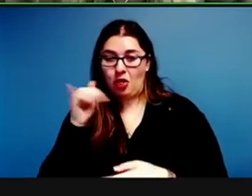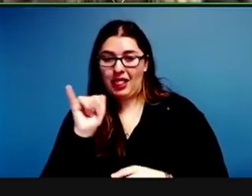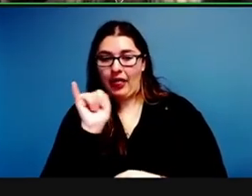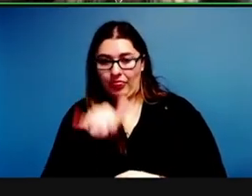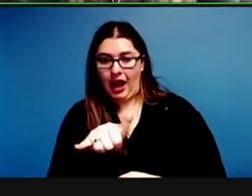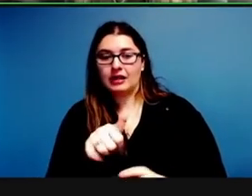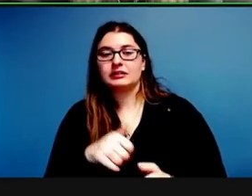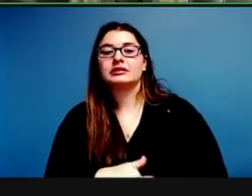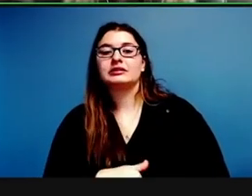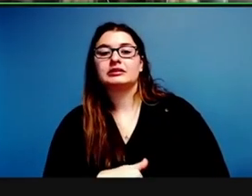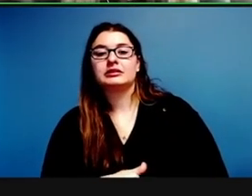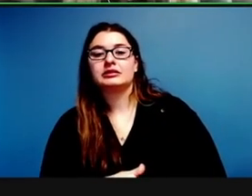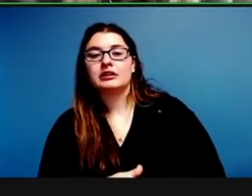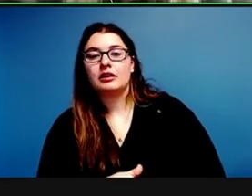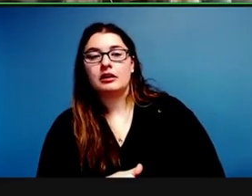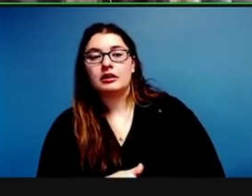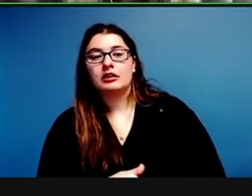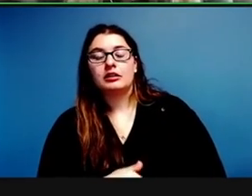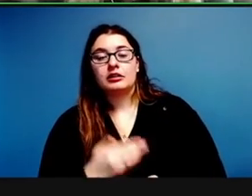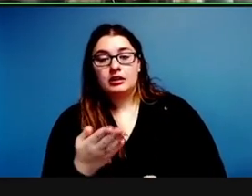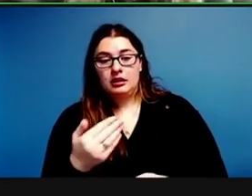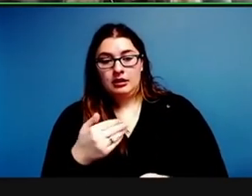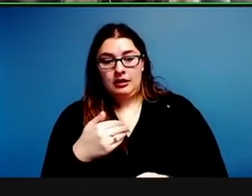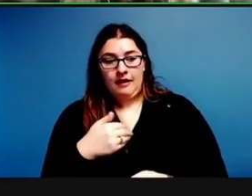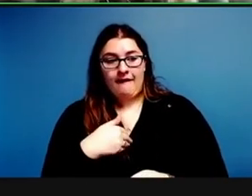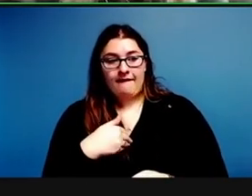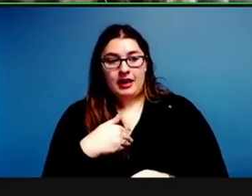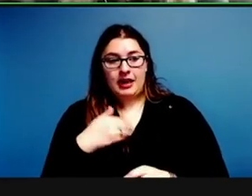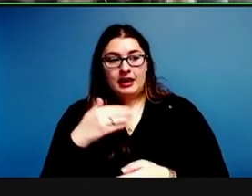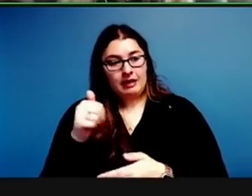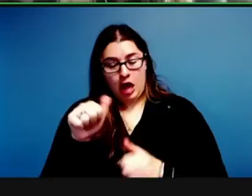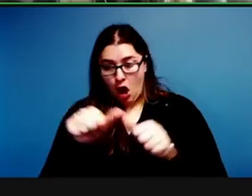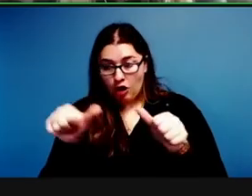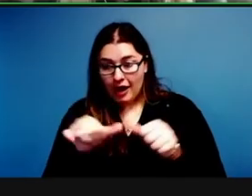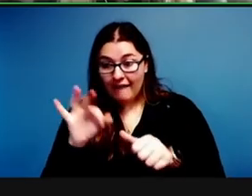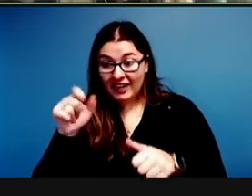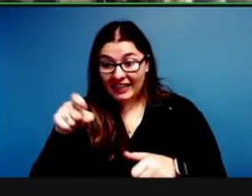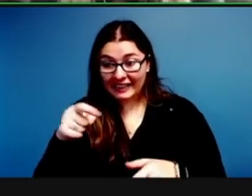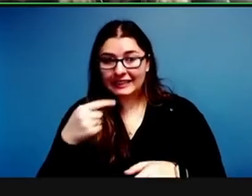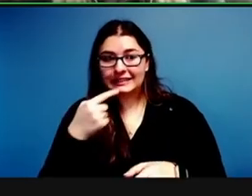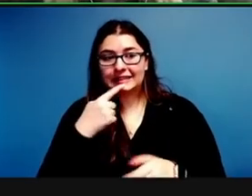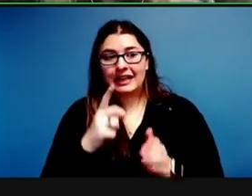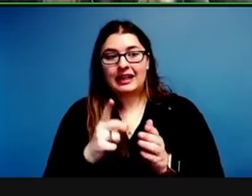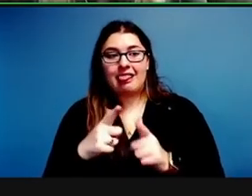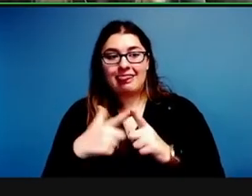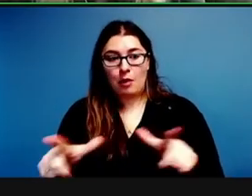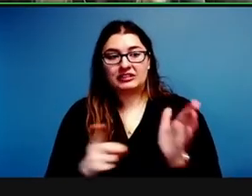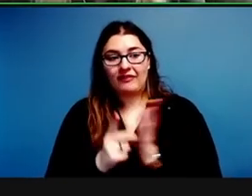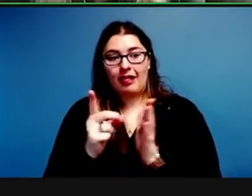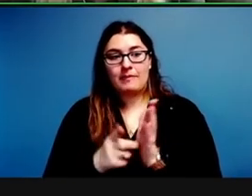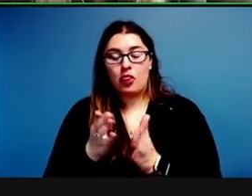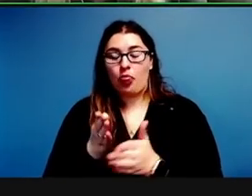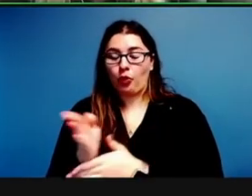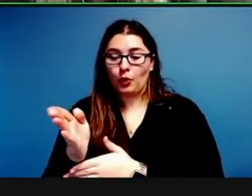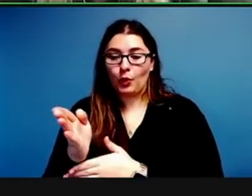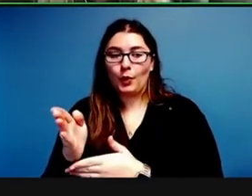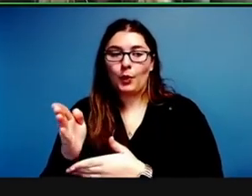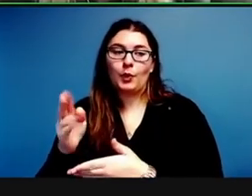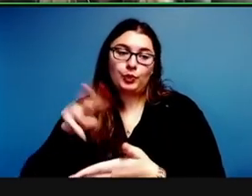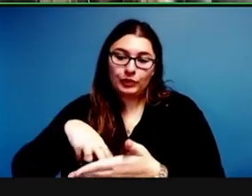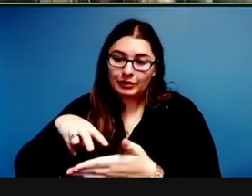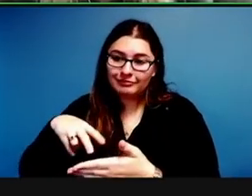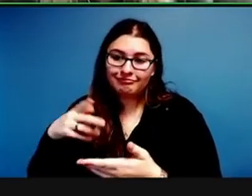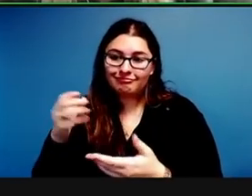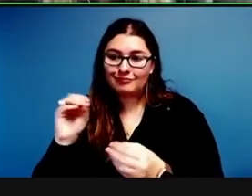this. So here we have a completed area of need, and it says language development through literature. There is